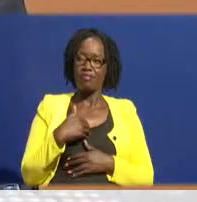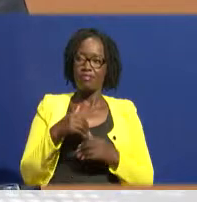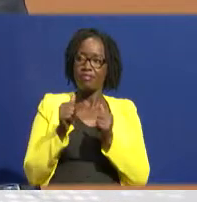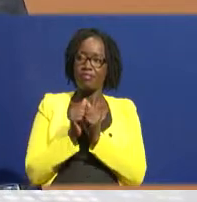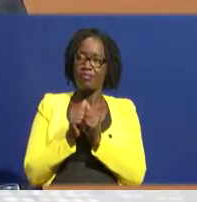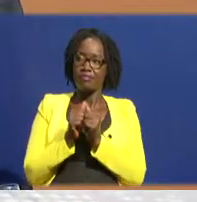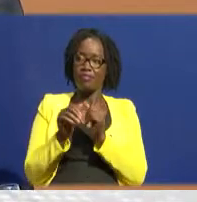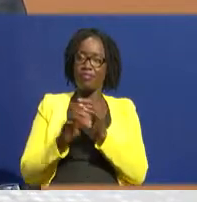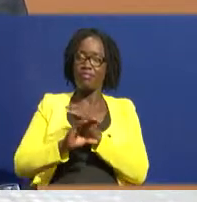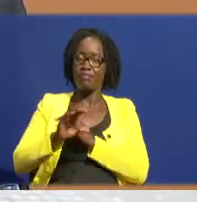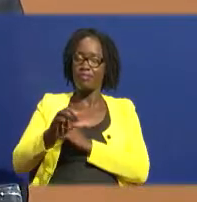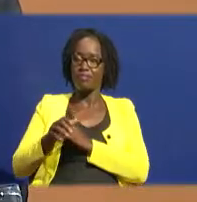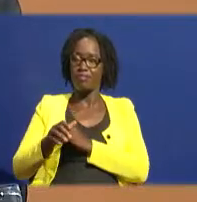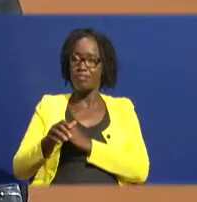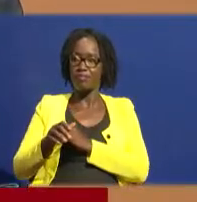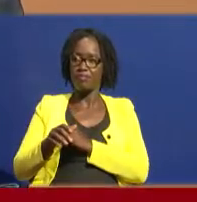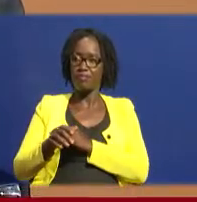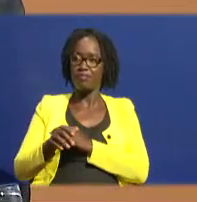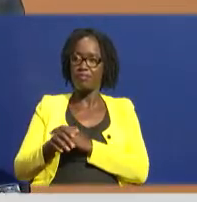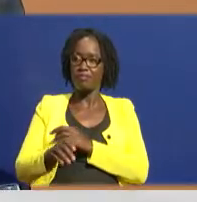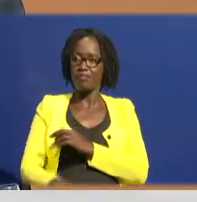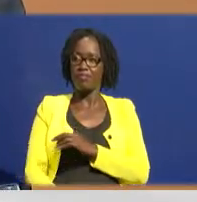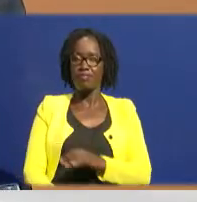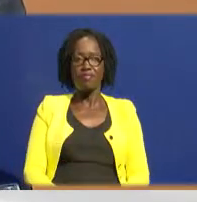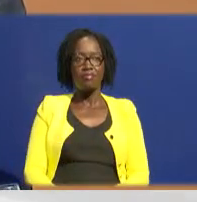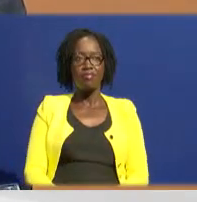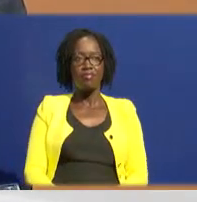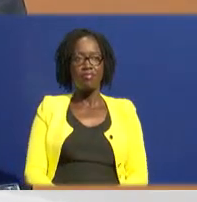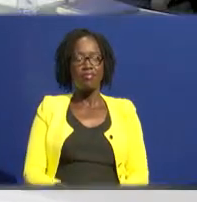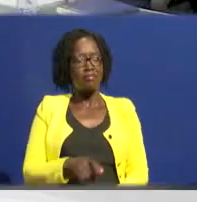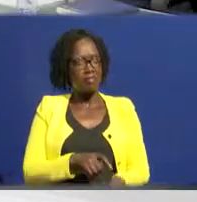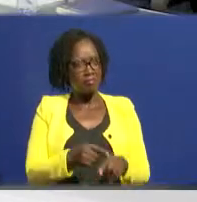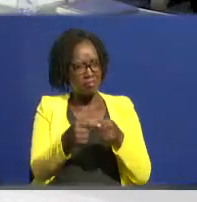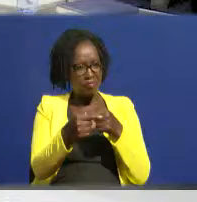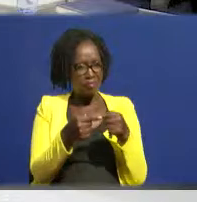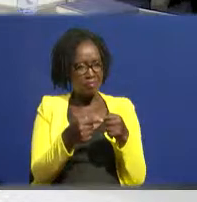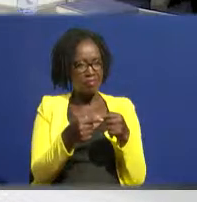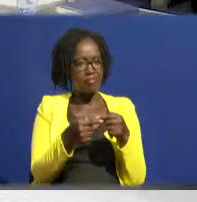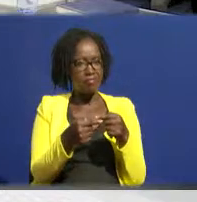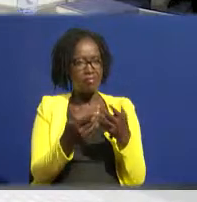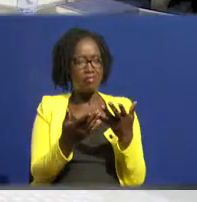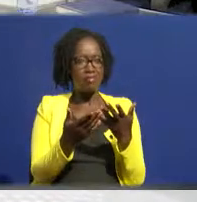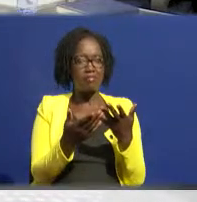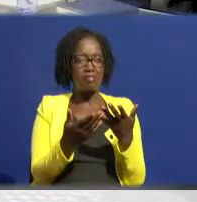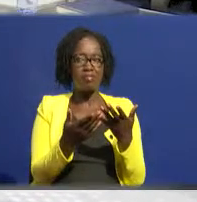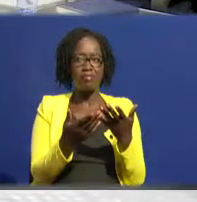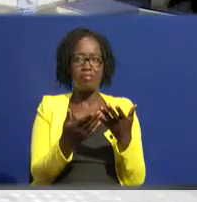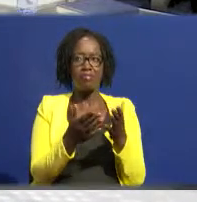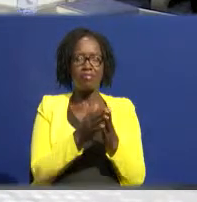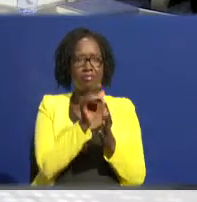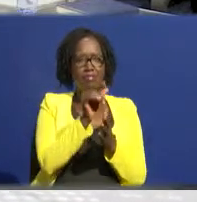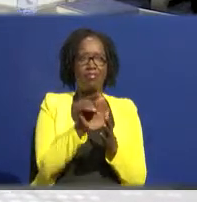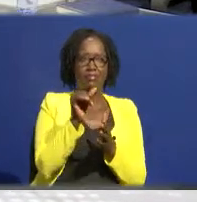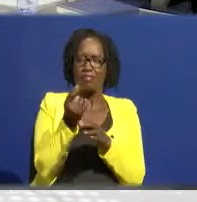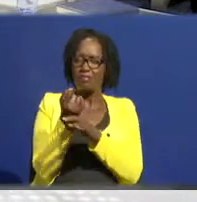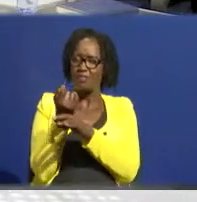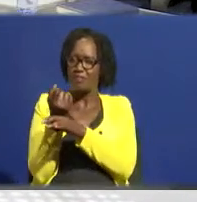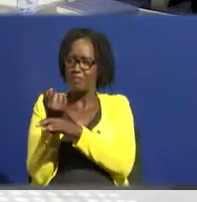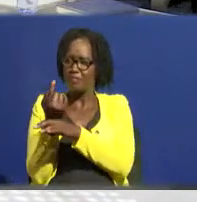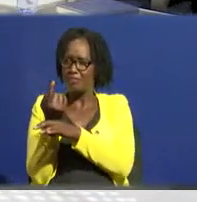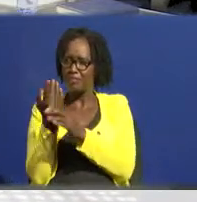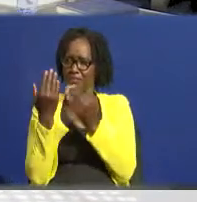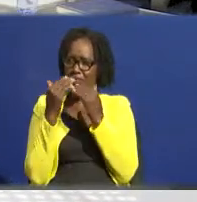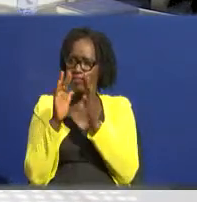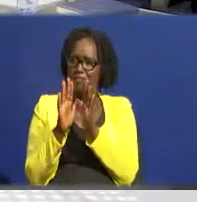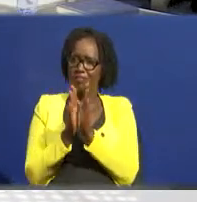10 sub-counties according to our jurisdiction. Okay, just because of the interest of time, yes. And I need to give you at least each a minute as we wrap